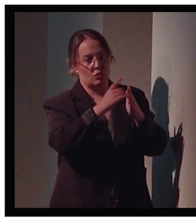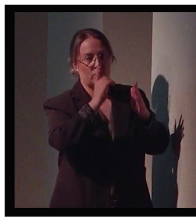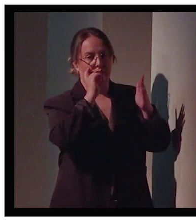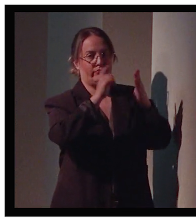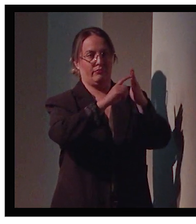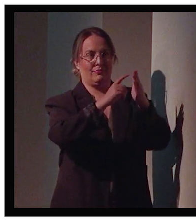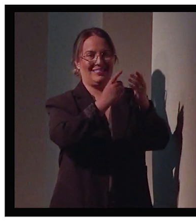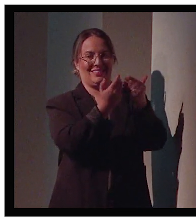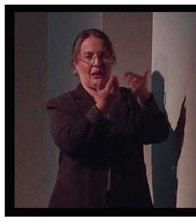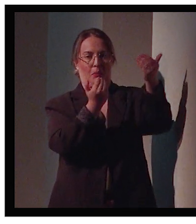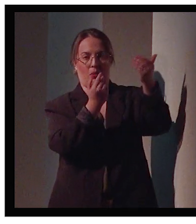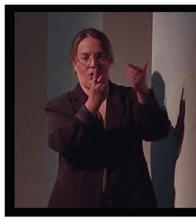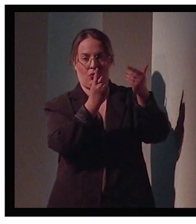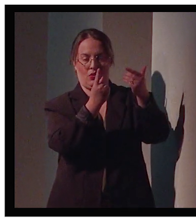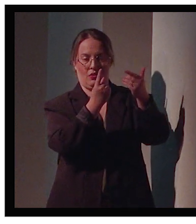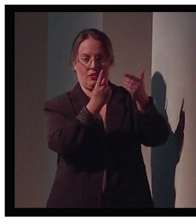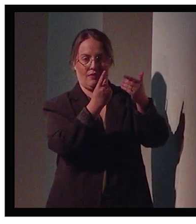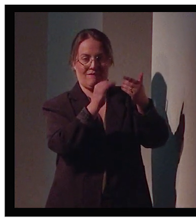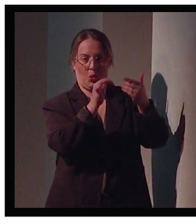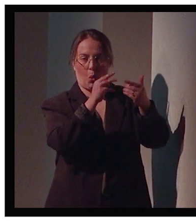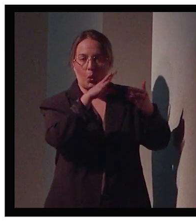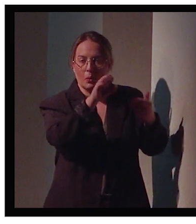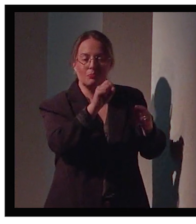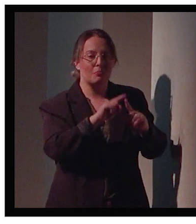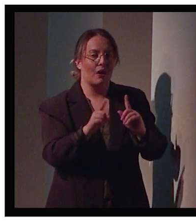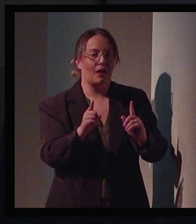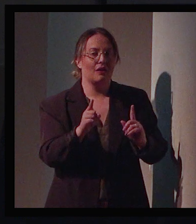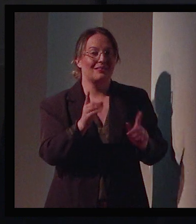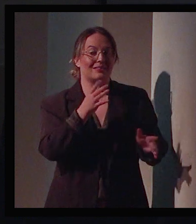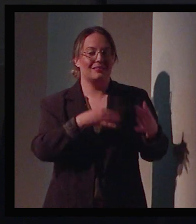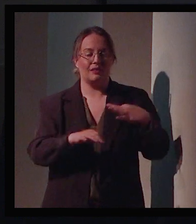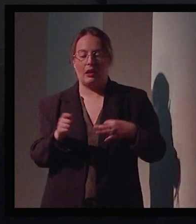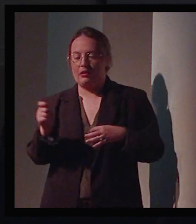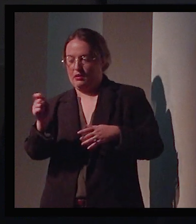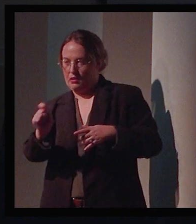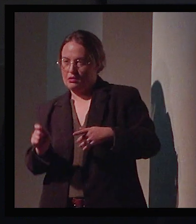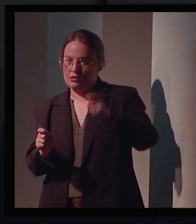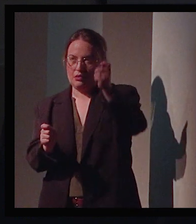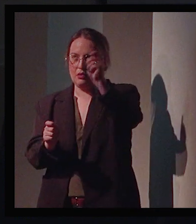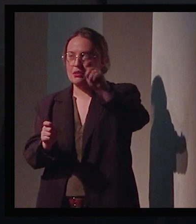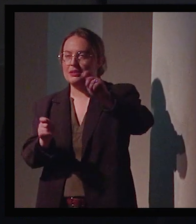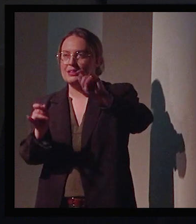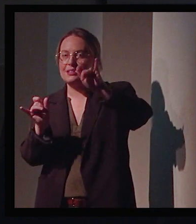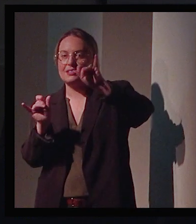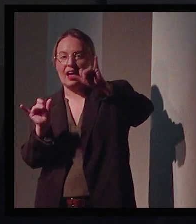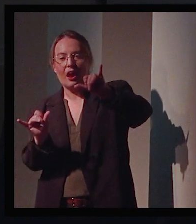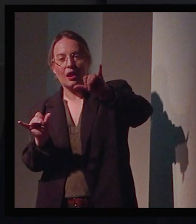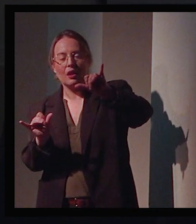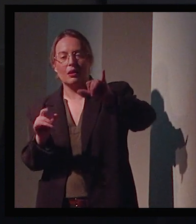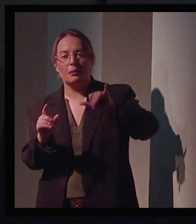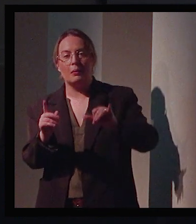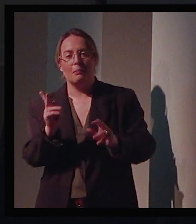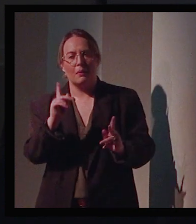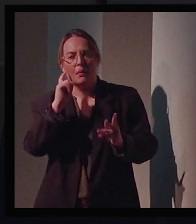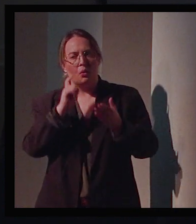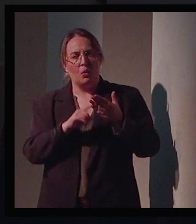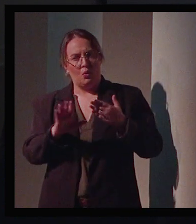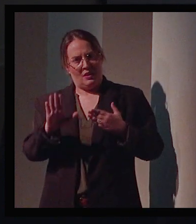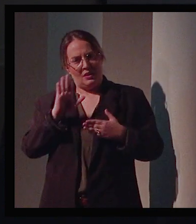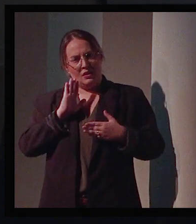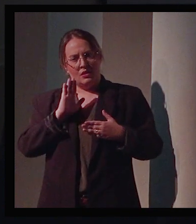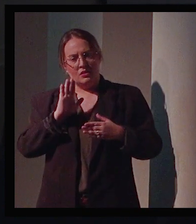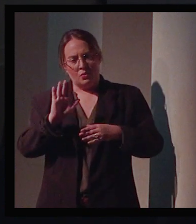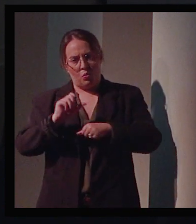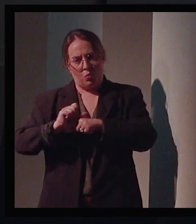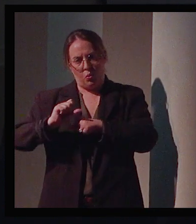of matter, make them look kind of the same. And critics noticed his unconventional use of a palette knife and thought the